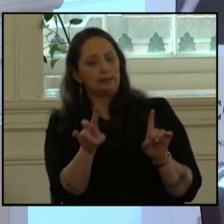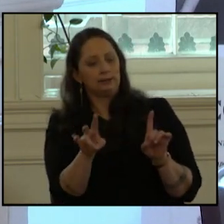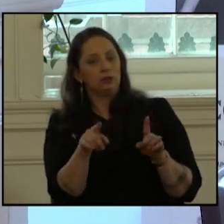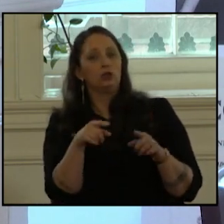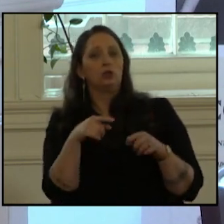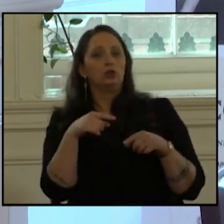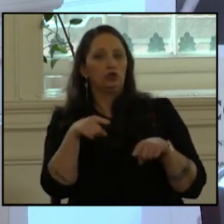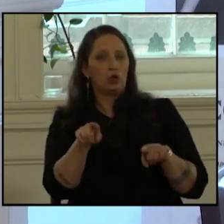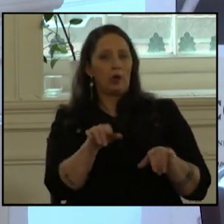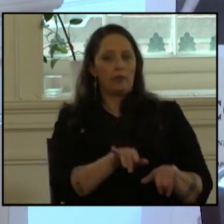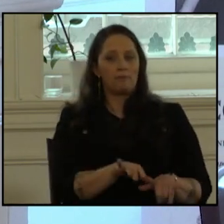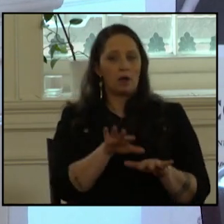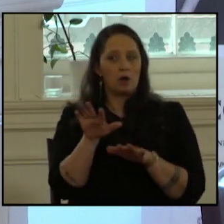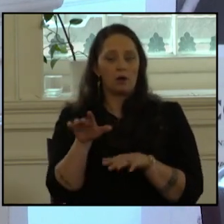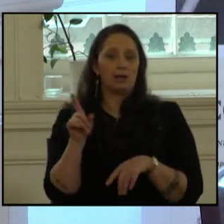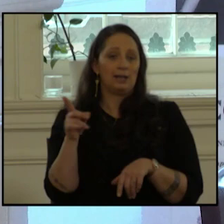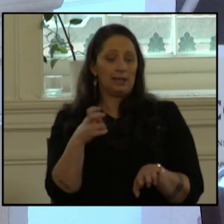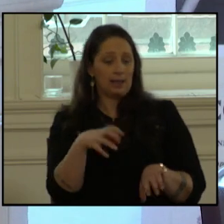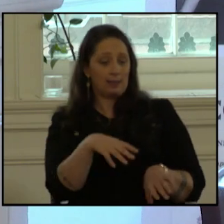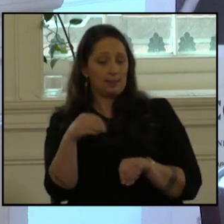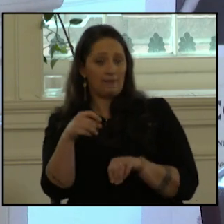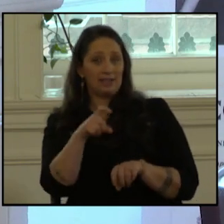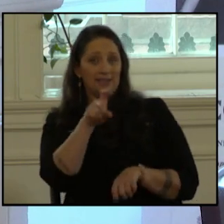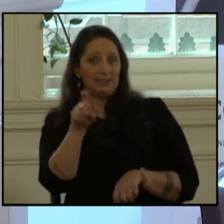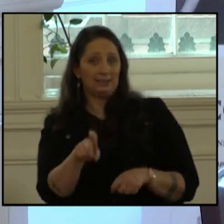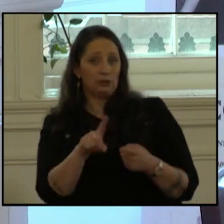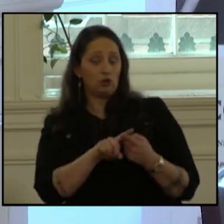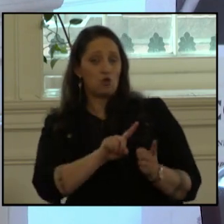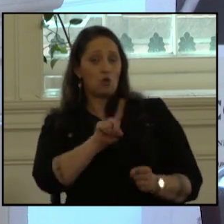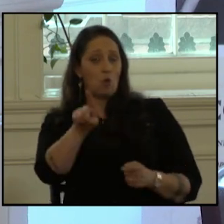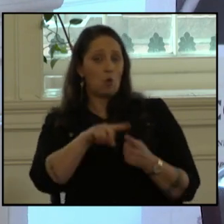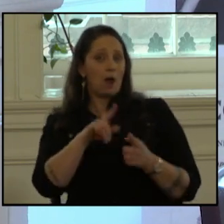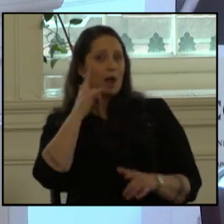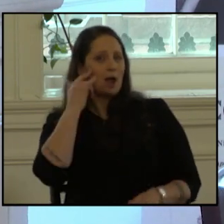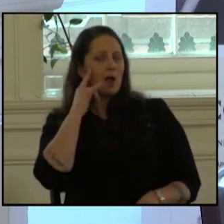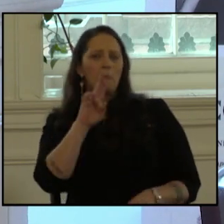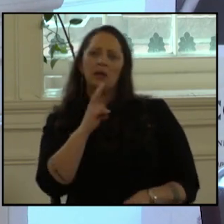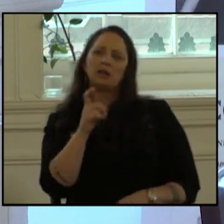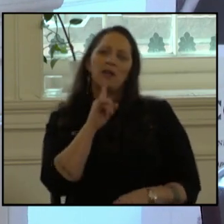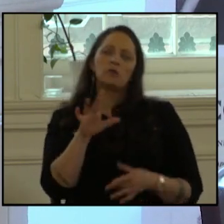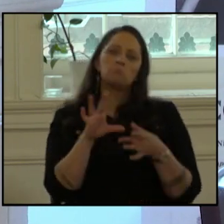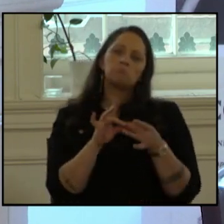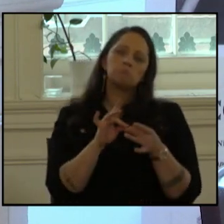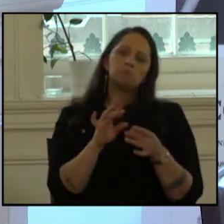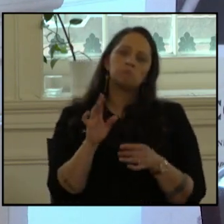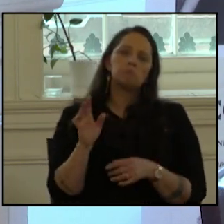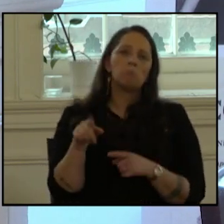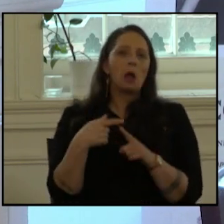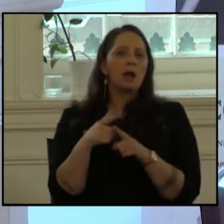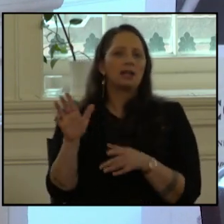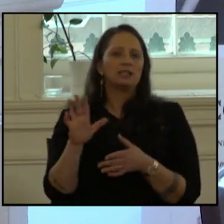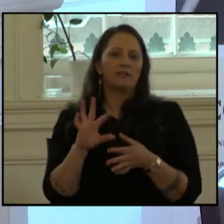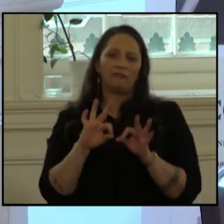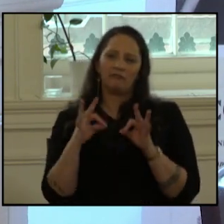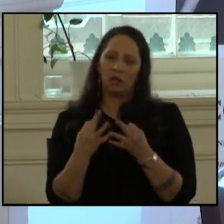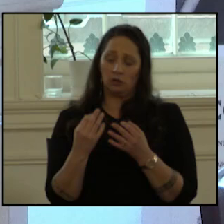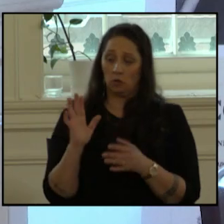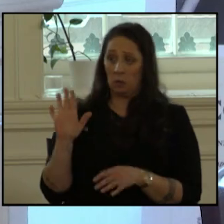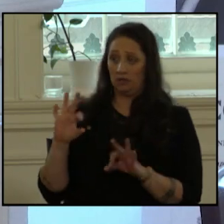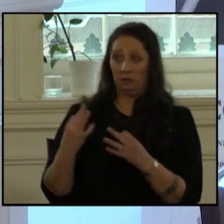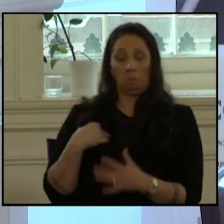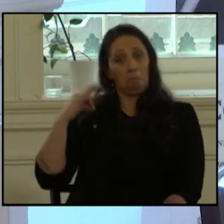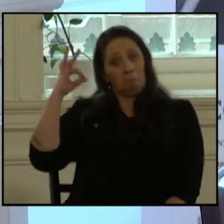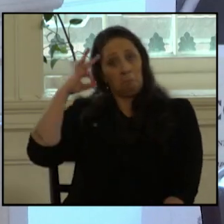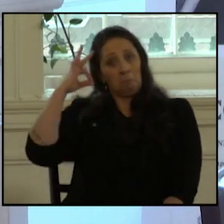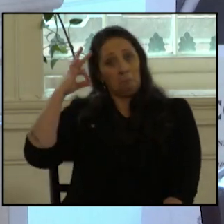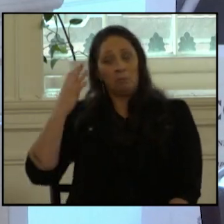Great Migration. He left Texas to come to California, but he never talked to me much about his family, and so I didn't know anything about him.